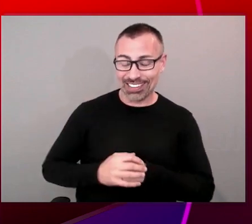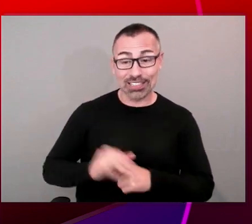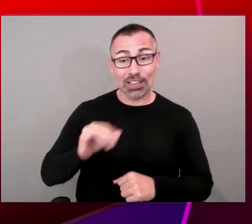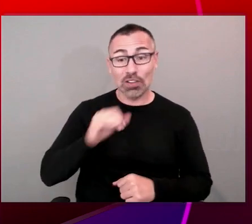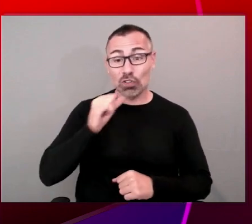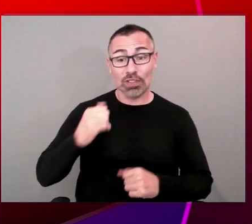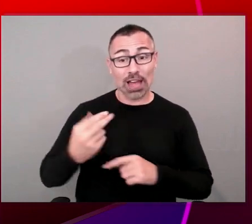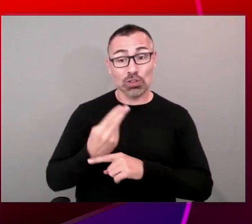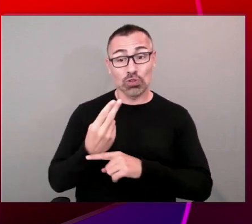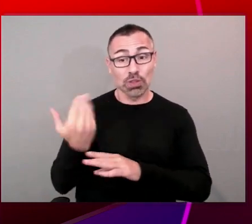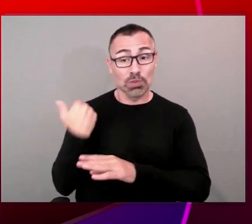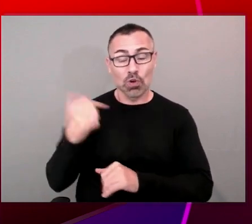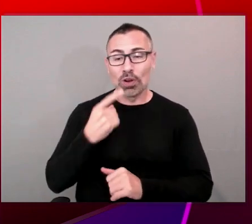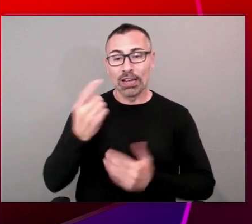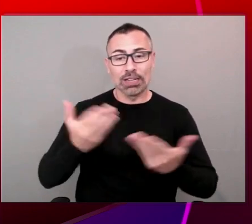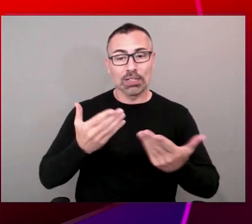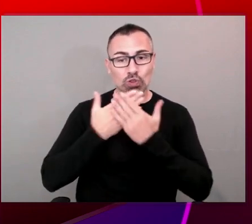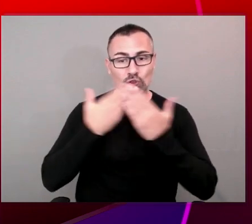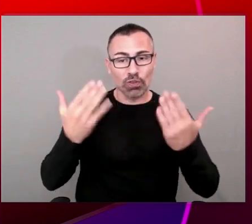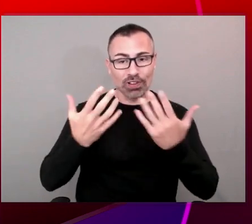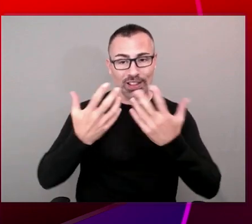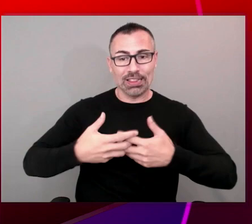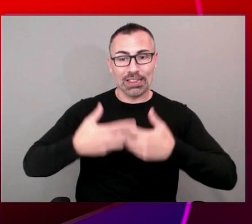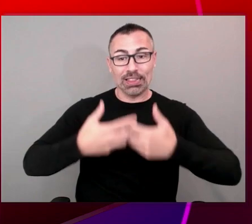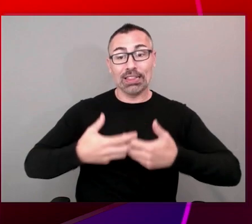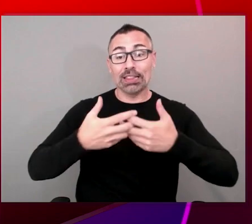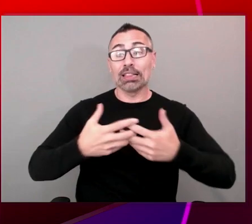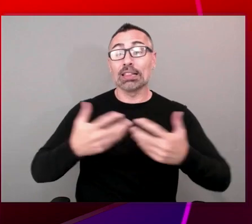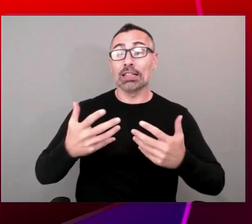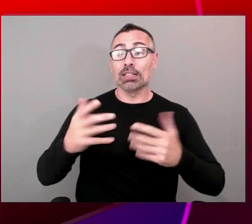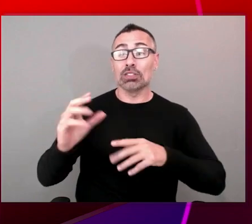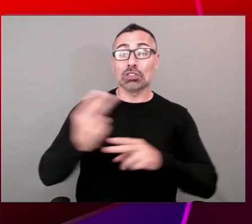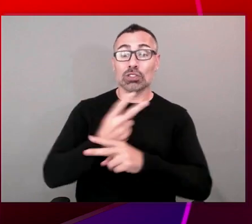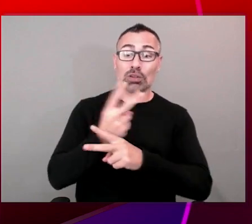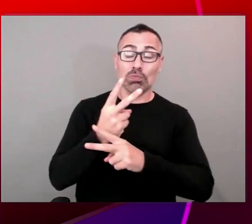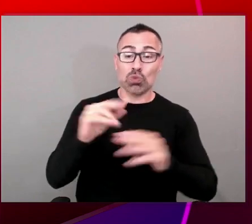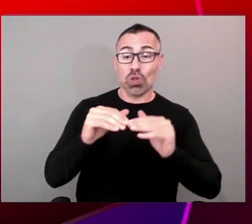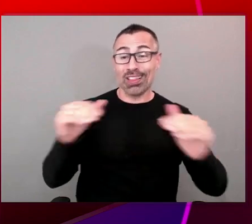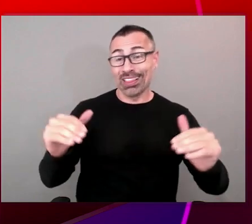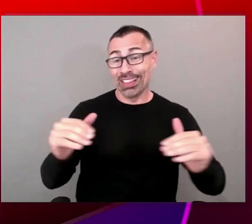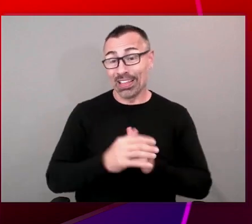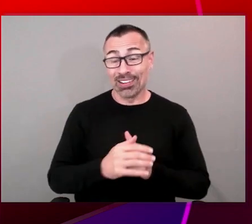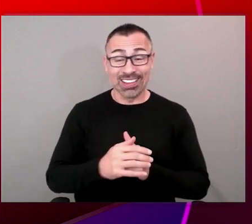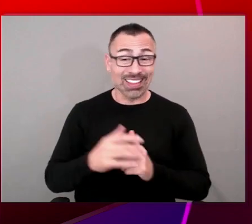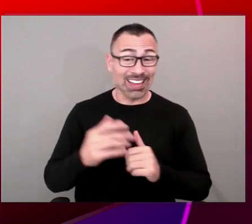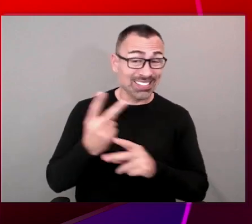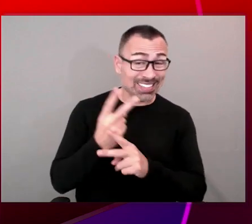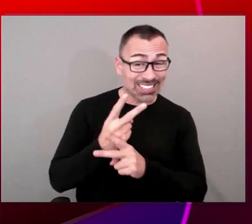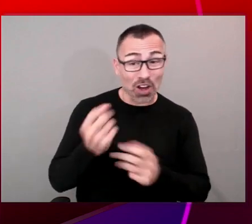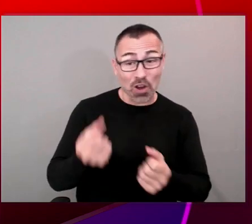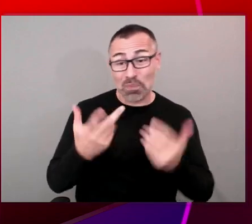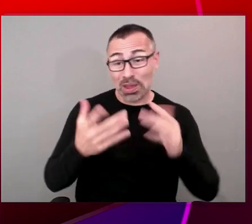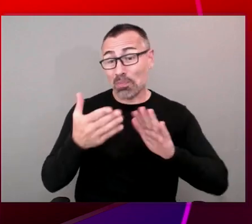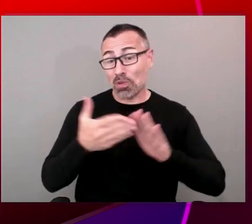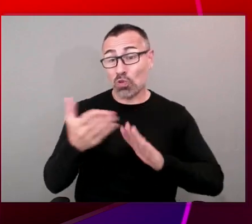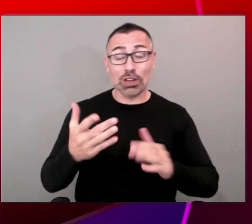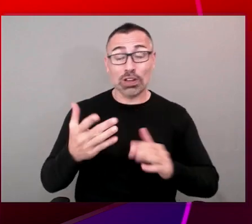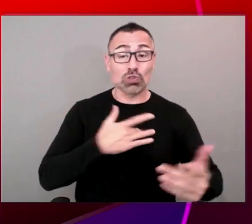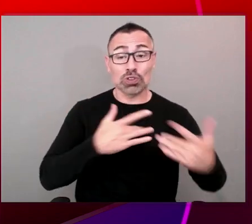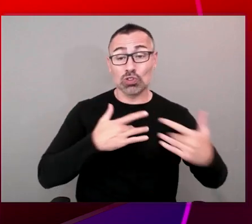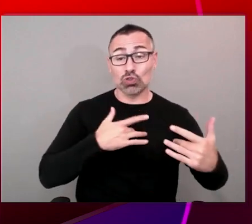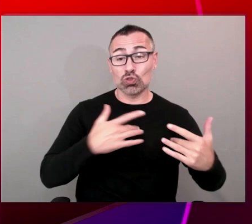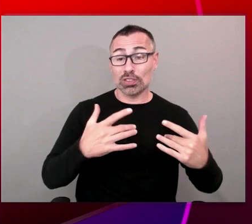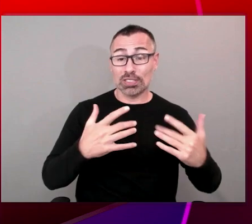layer behind the scenes. It takes away so many operational concerns, and it was launched re:Invent 5 years ago, and it finally hit